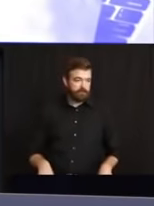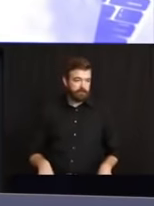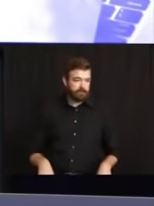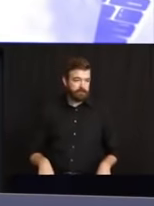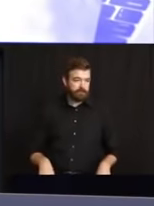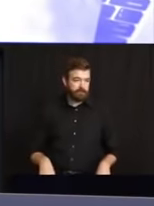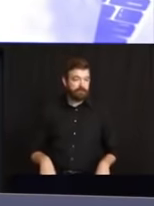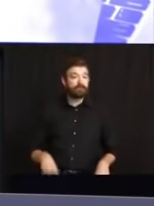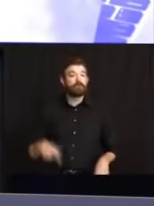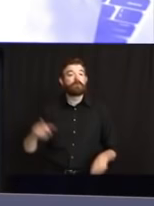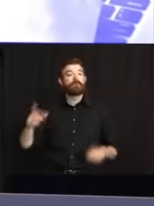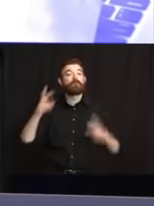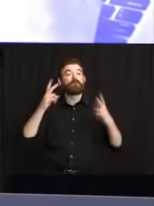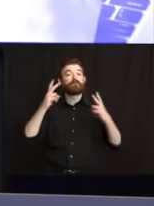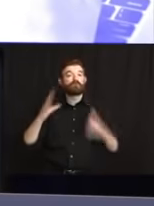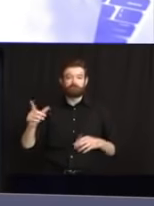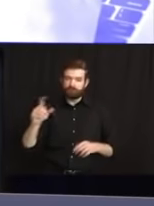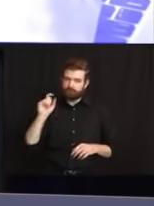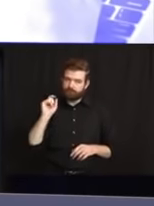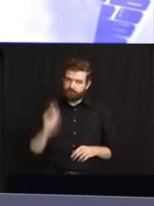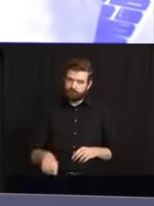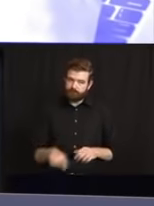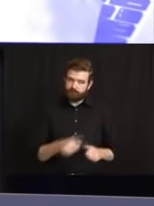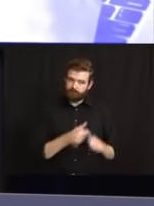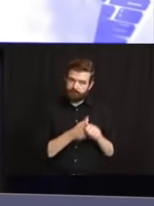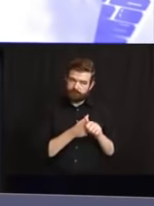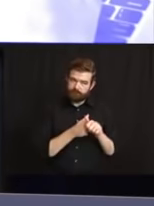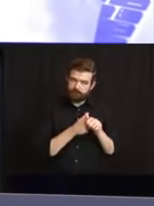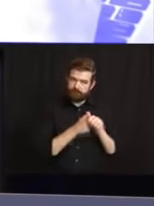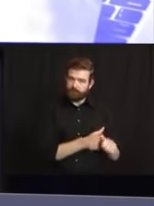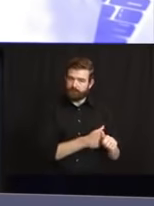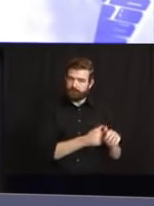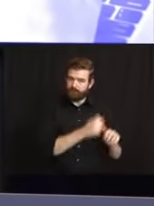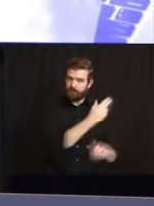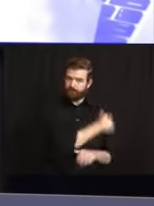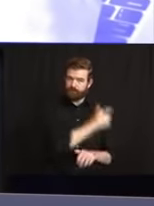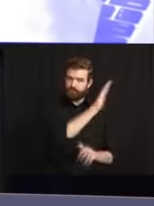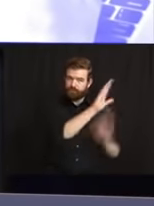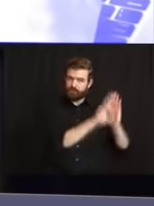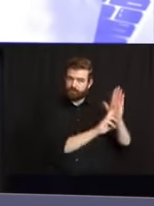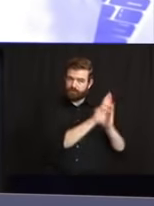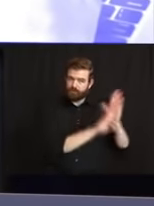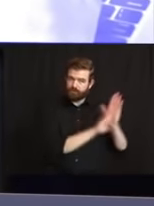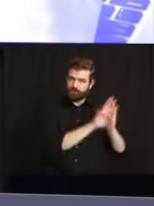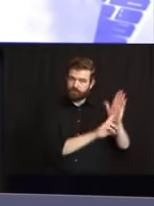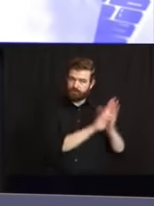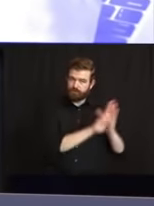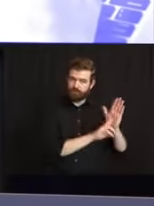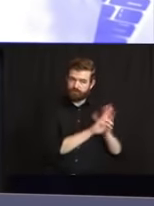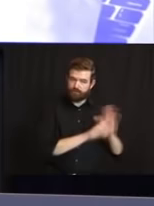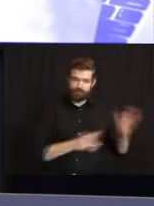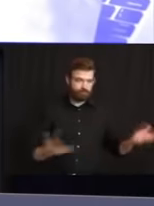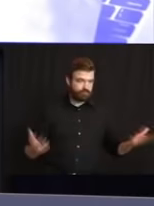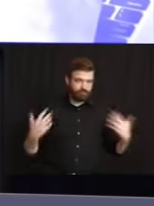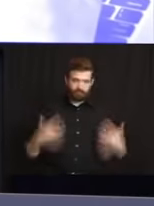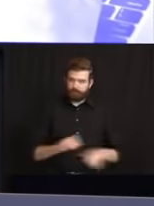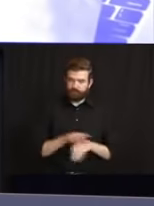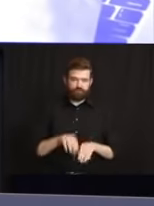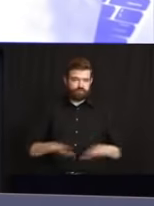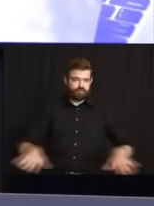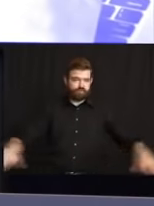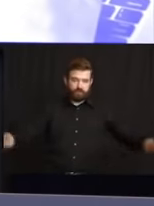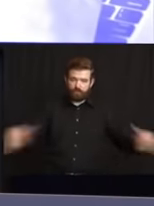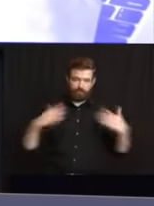reasonable requirements imposed by the hospital to minimize the potential spread of infection.